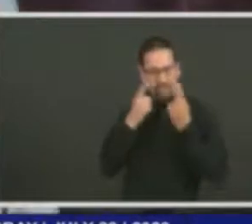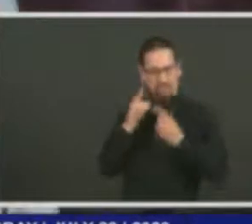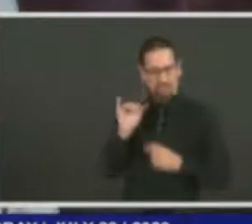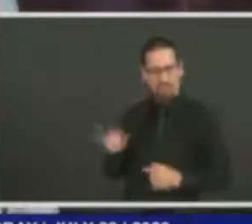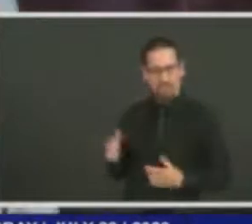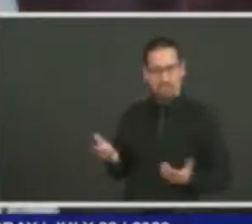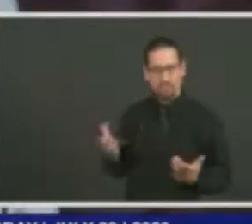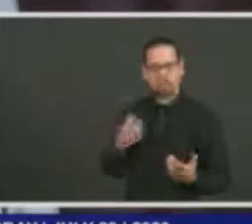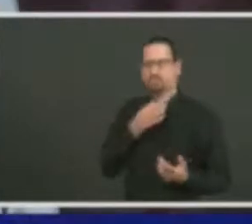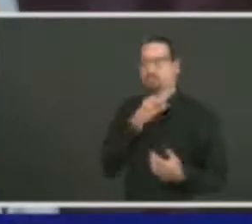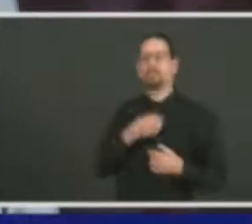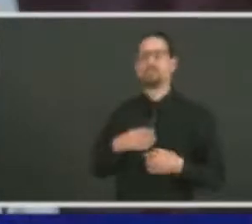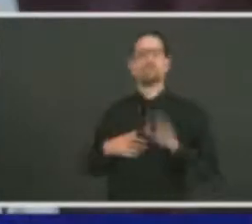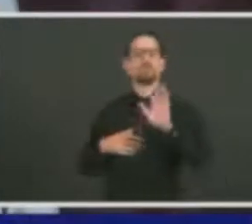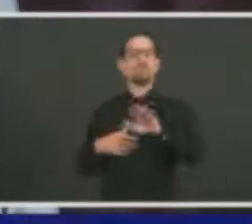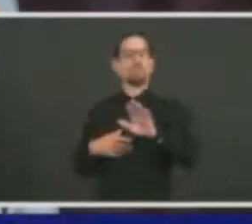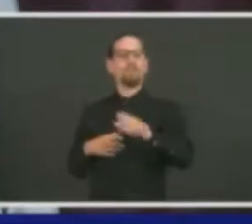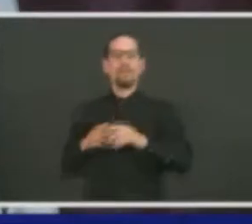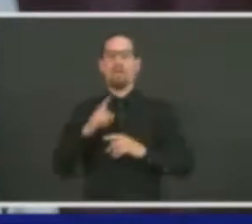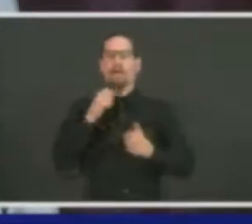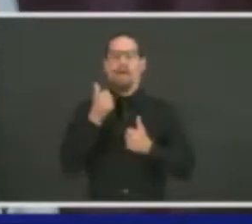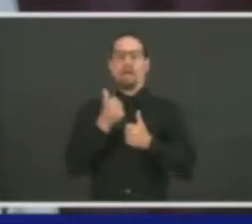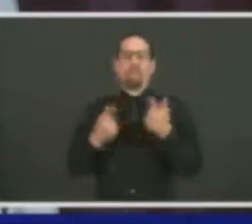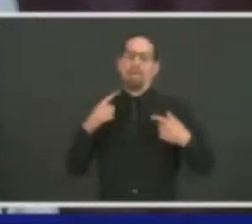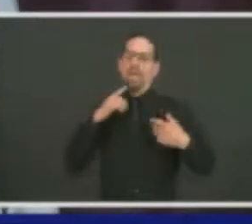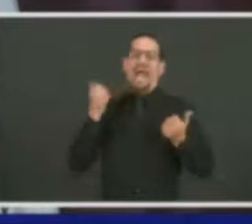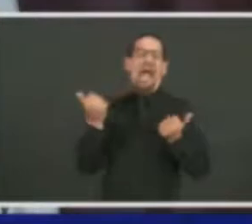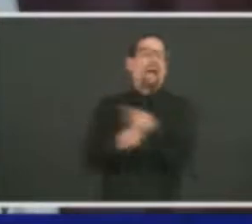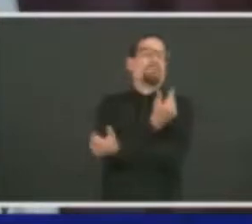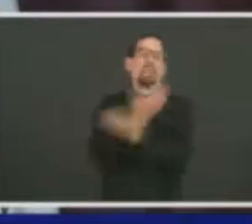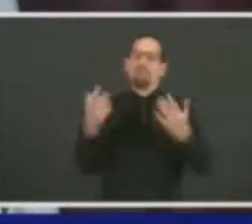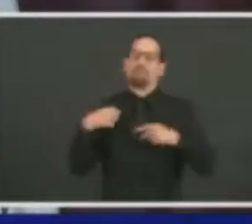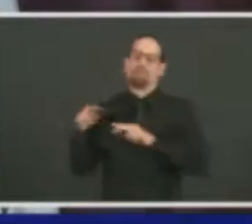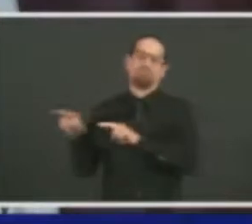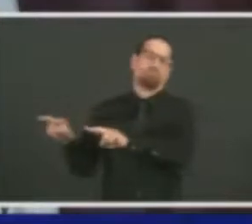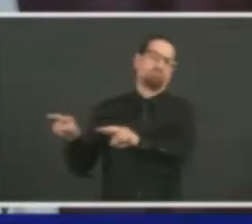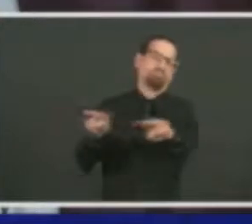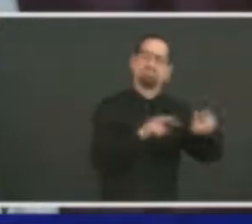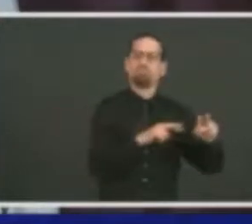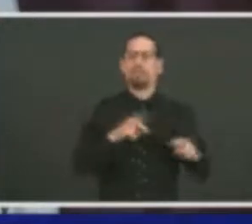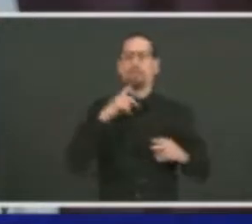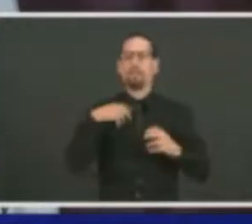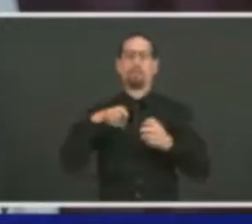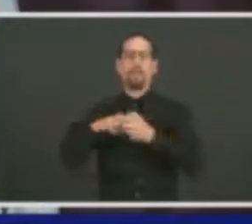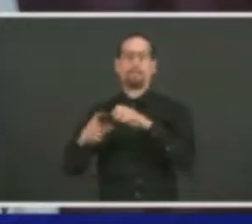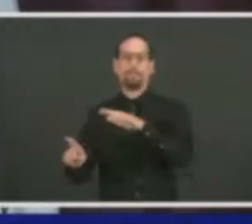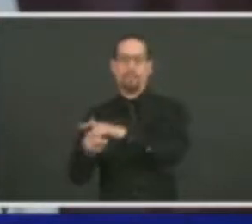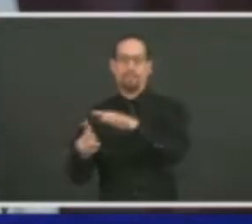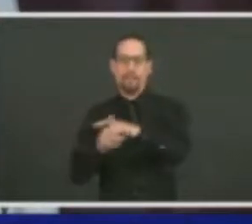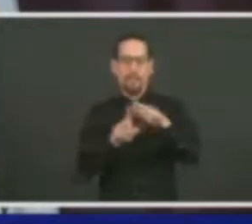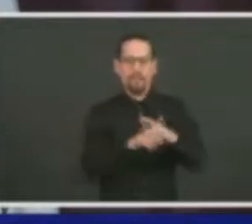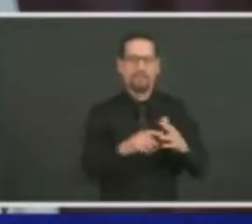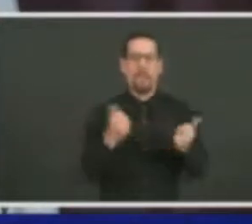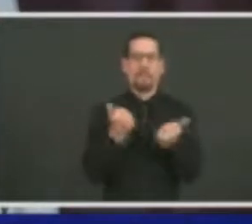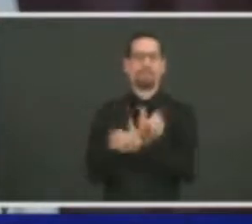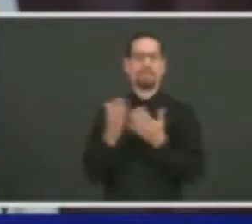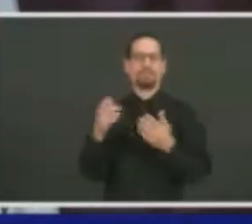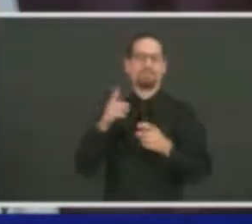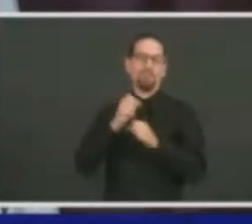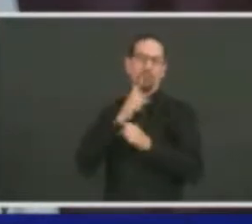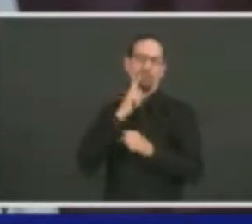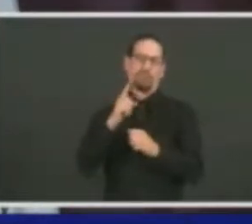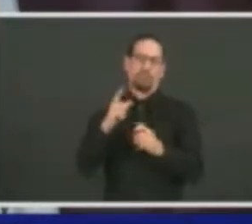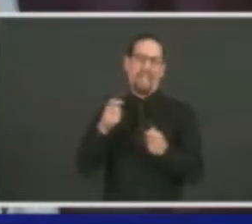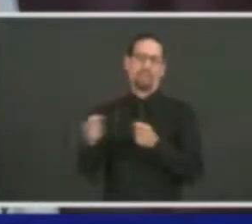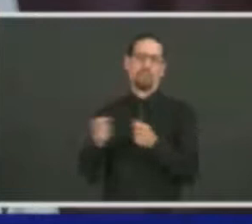photos? Everything is on our radar. For a while, we had problems, then we get it under control. It sounds like maybe we have to get back at it and